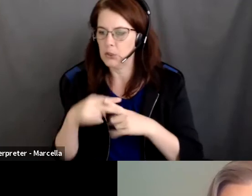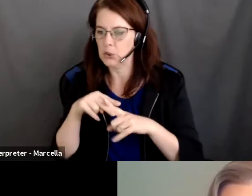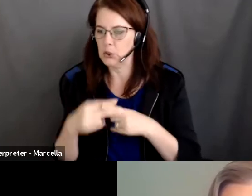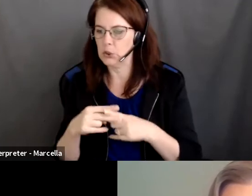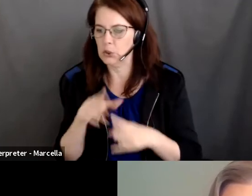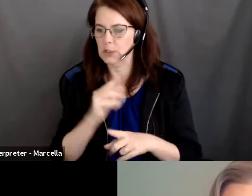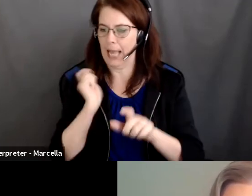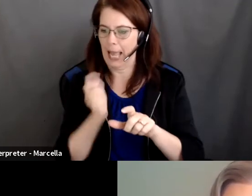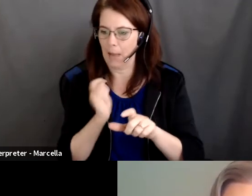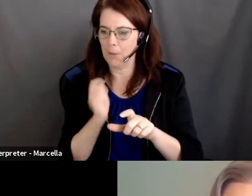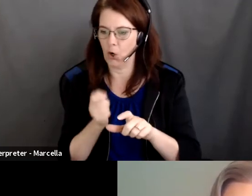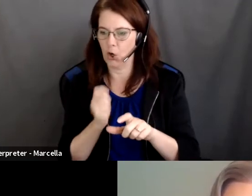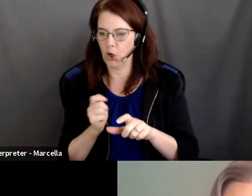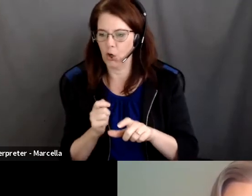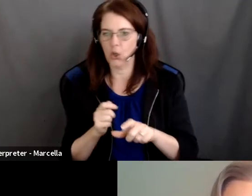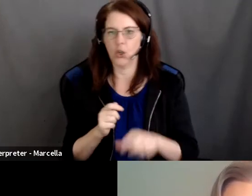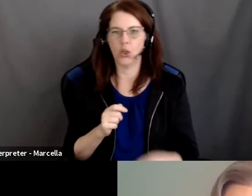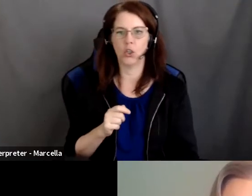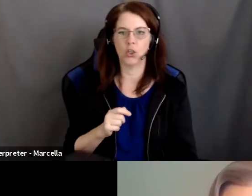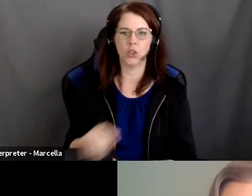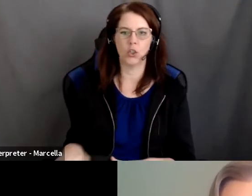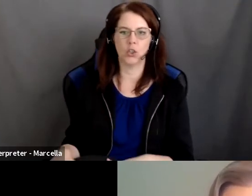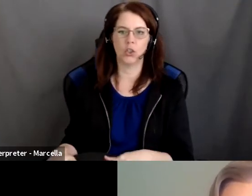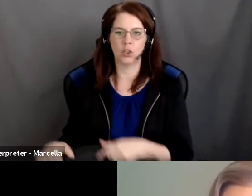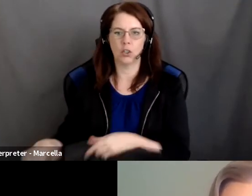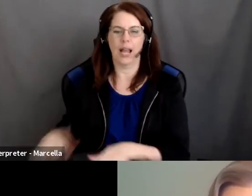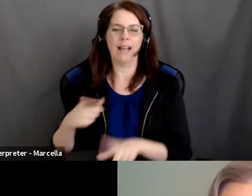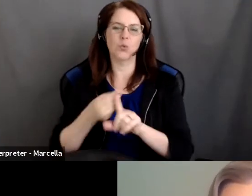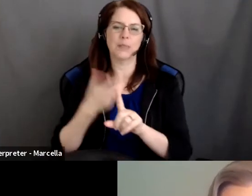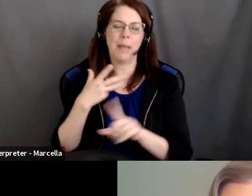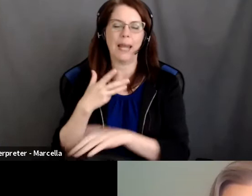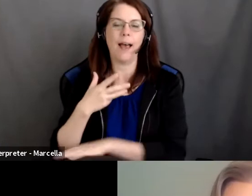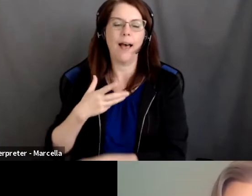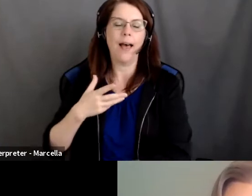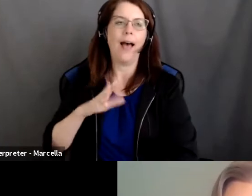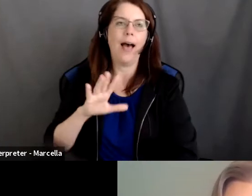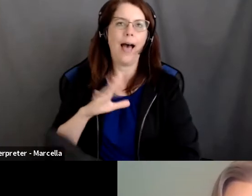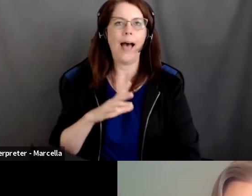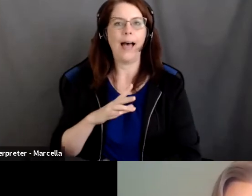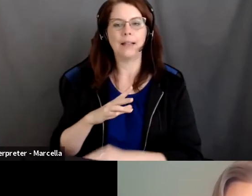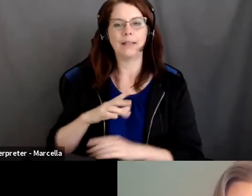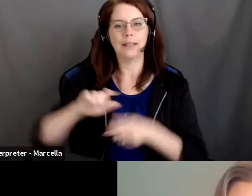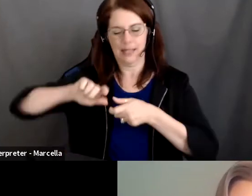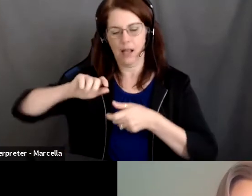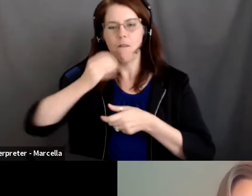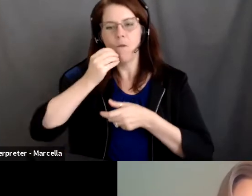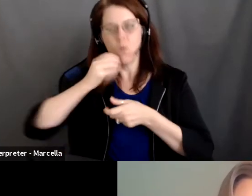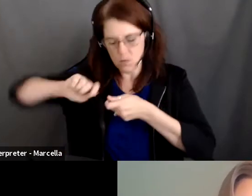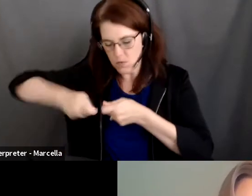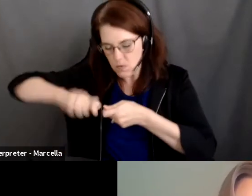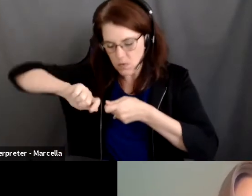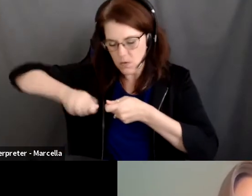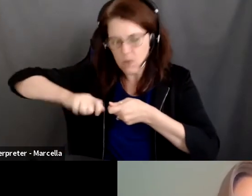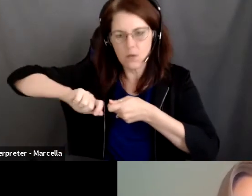a hammer. Actually, I had to expand on that. A can opener for food. because if I